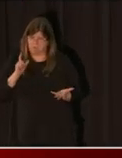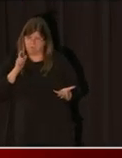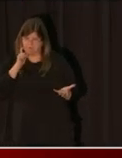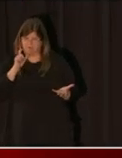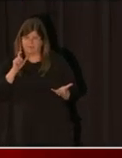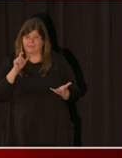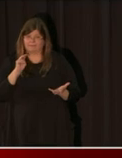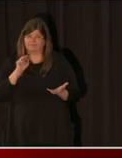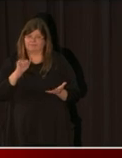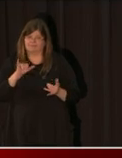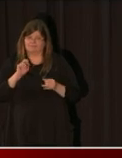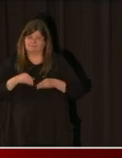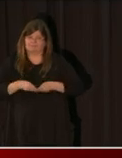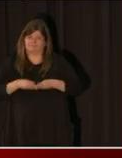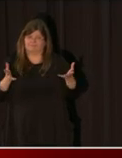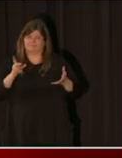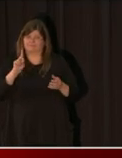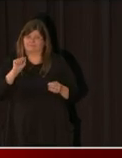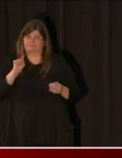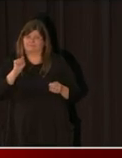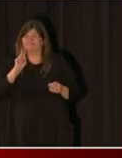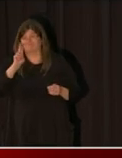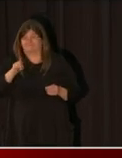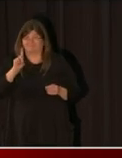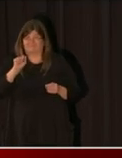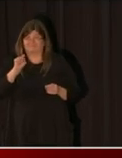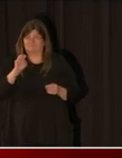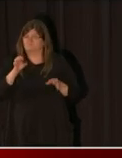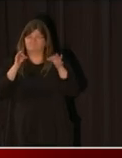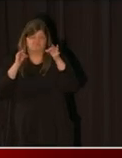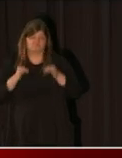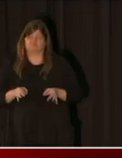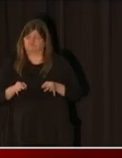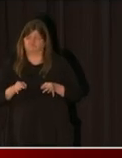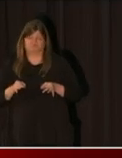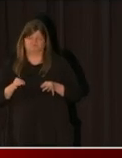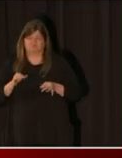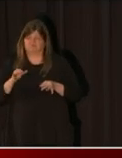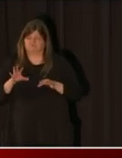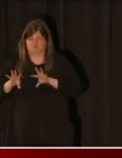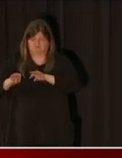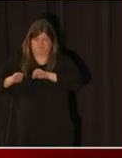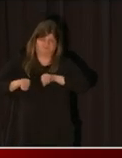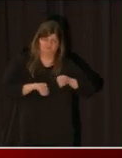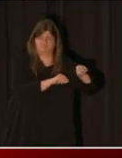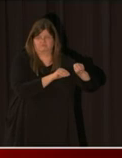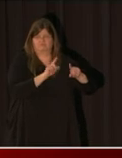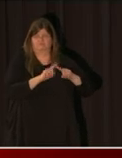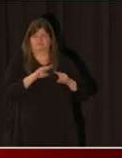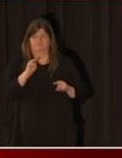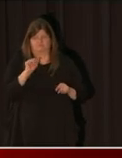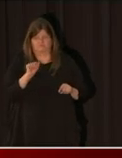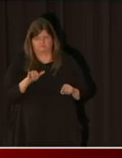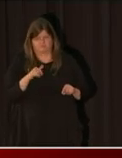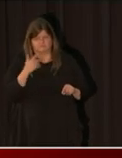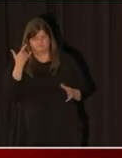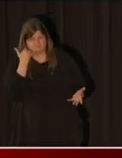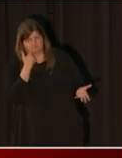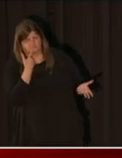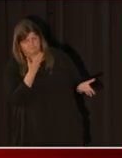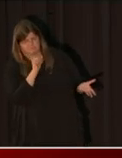update on our medical surge capacity. So the what the mayor